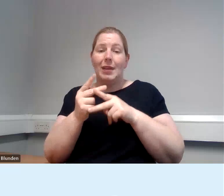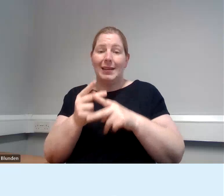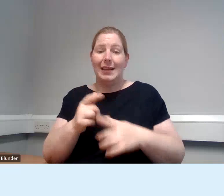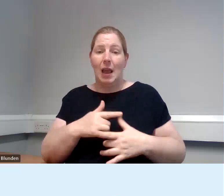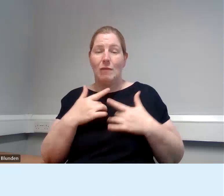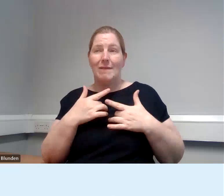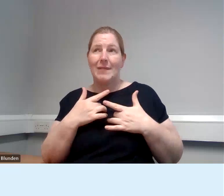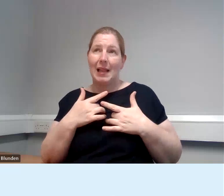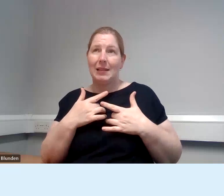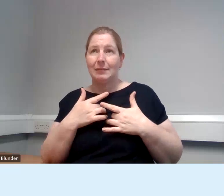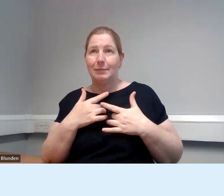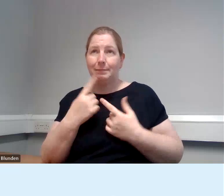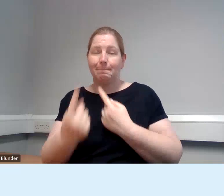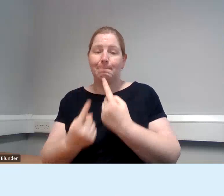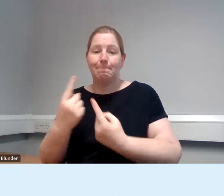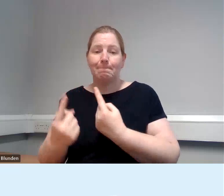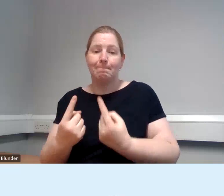of